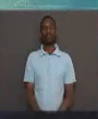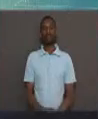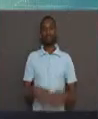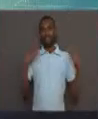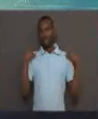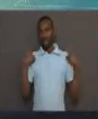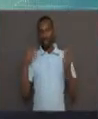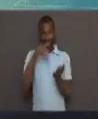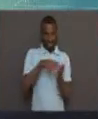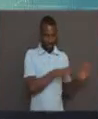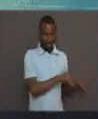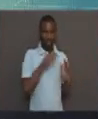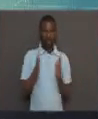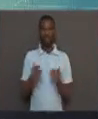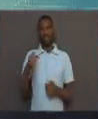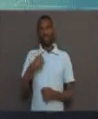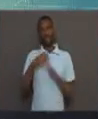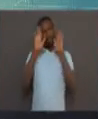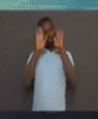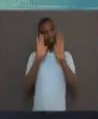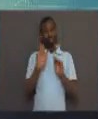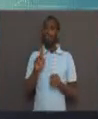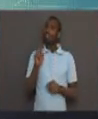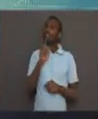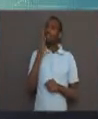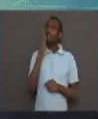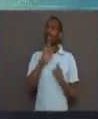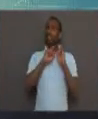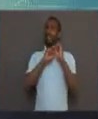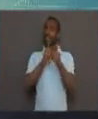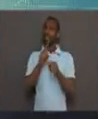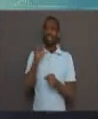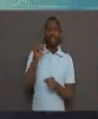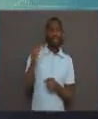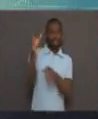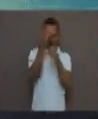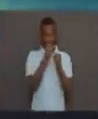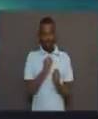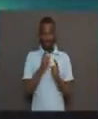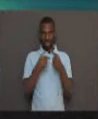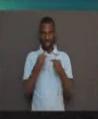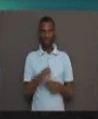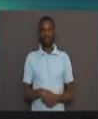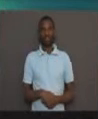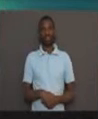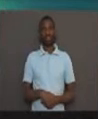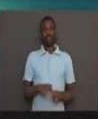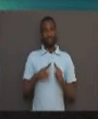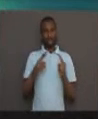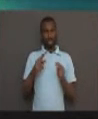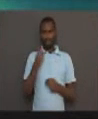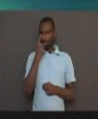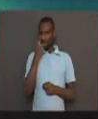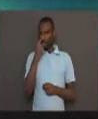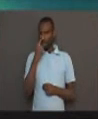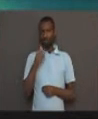Hello again, students. I wonder what answers you came up with. The most common